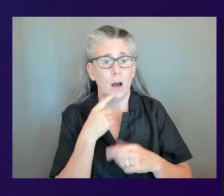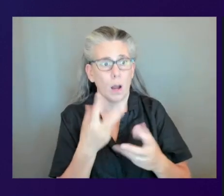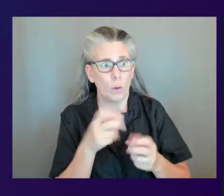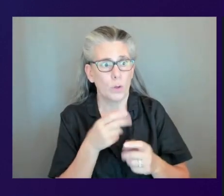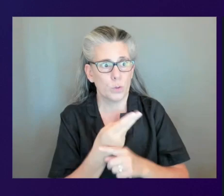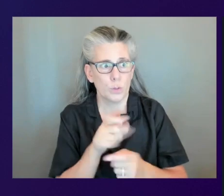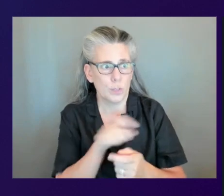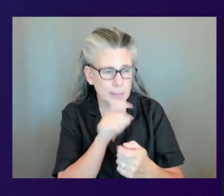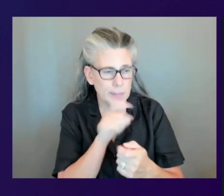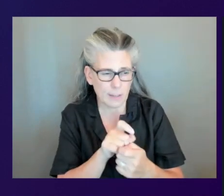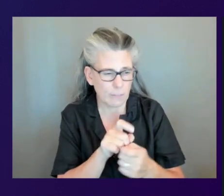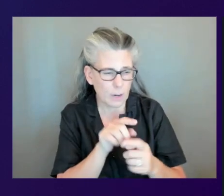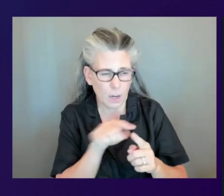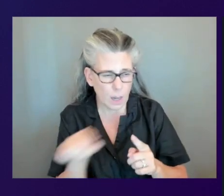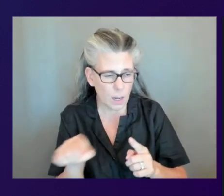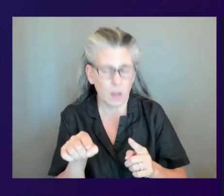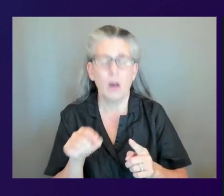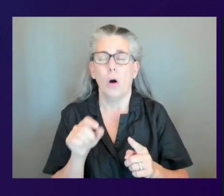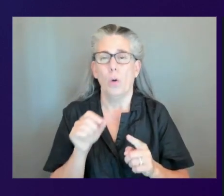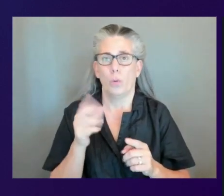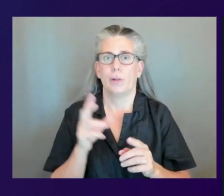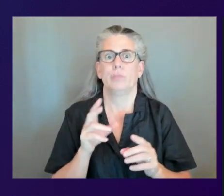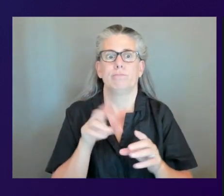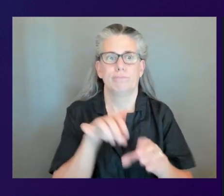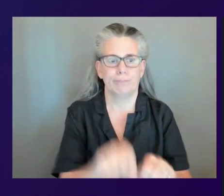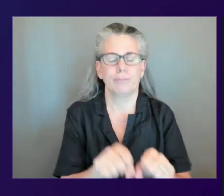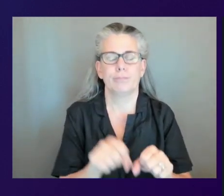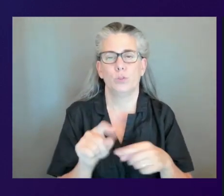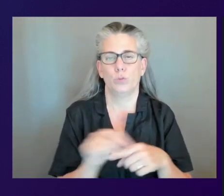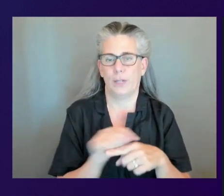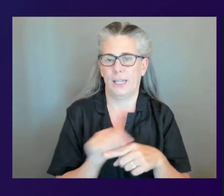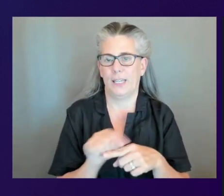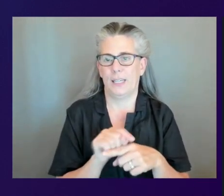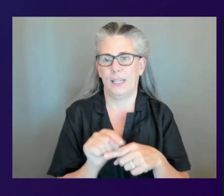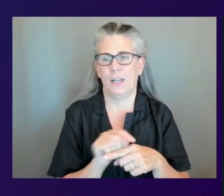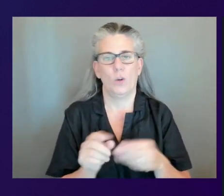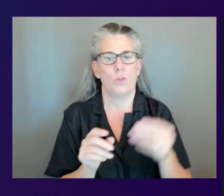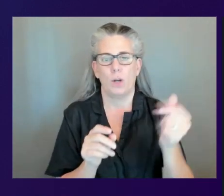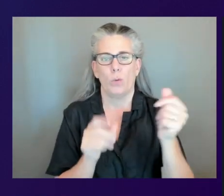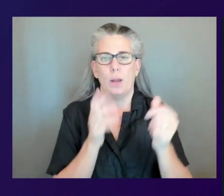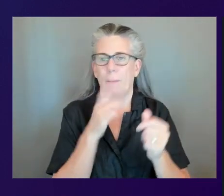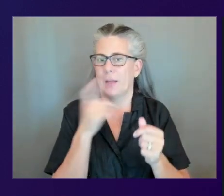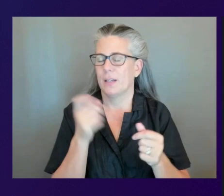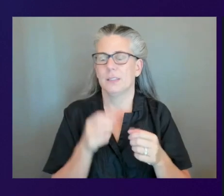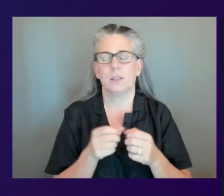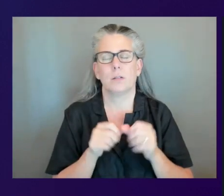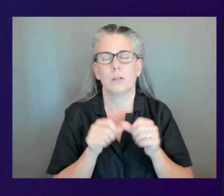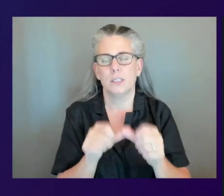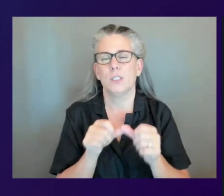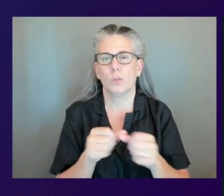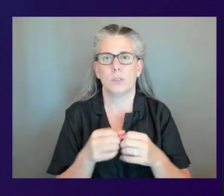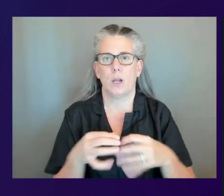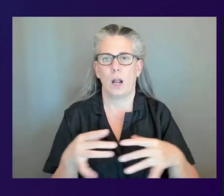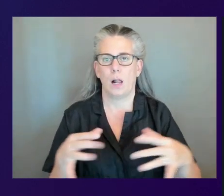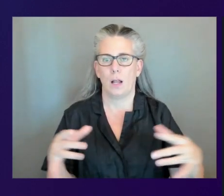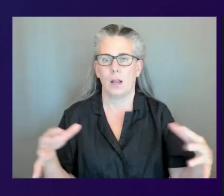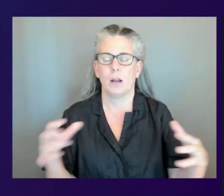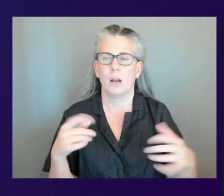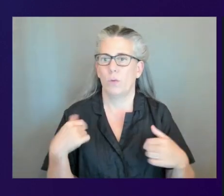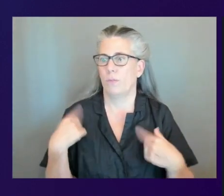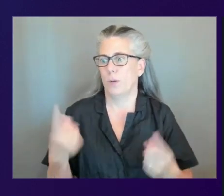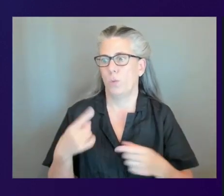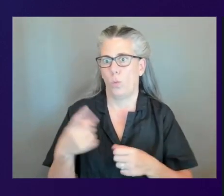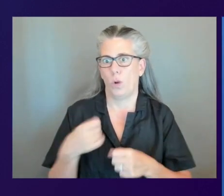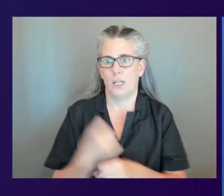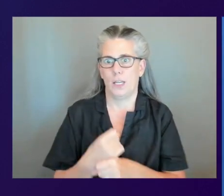right away because we're just continuously expanding. Like we said, we're only a year old, and we've got a long ways to go with that onboarding. So,